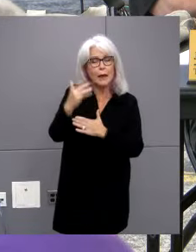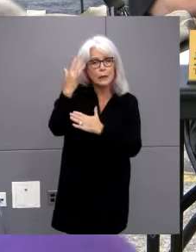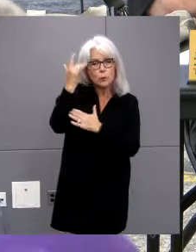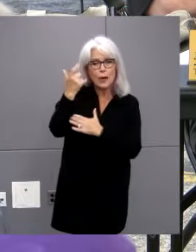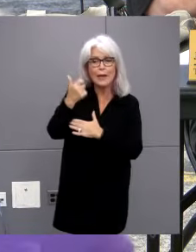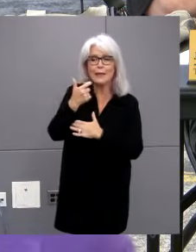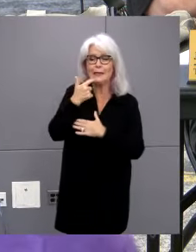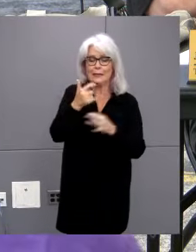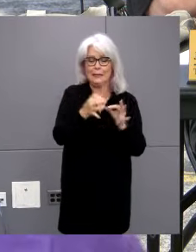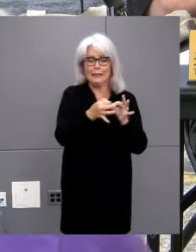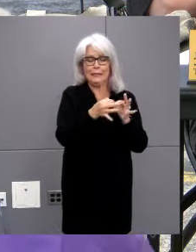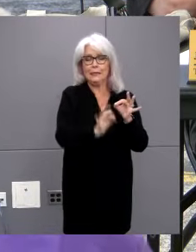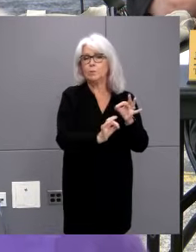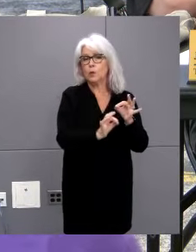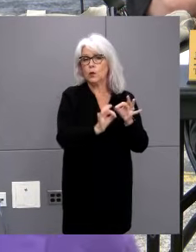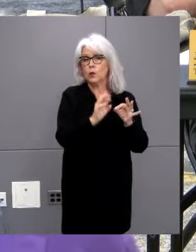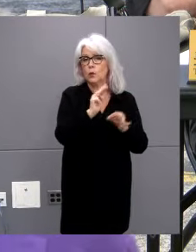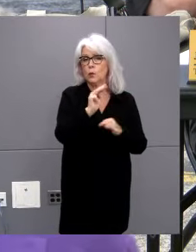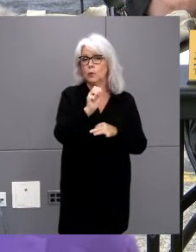majority. Okay?